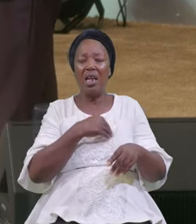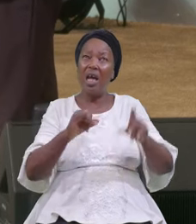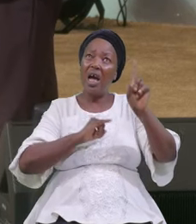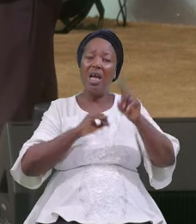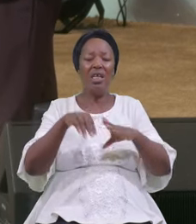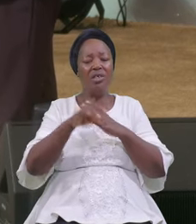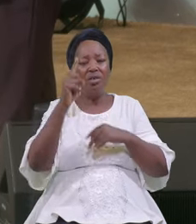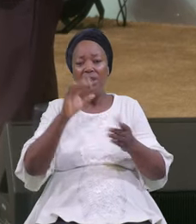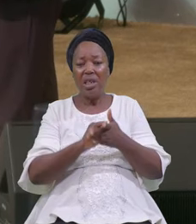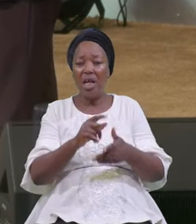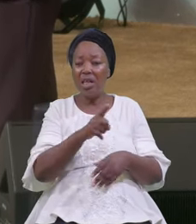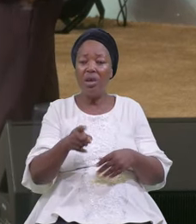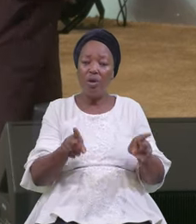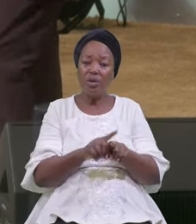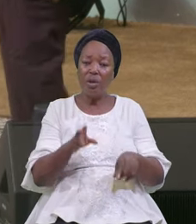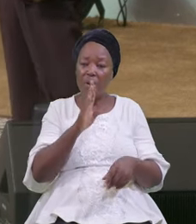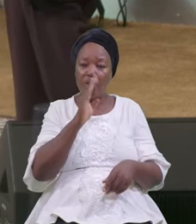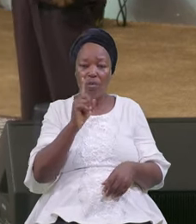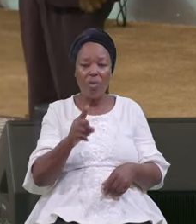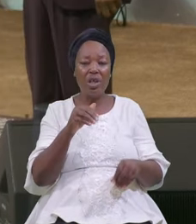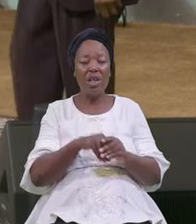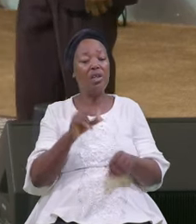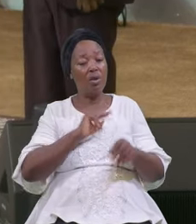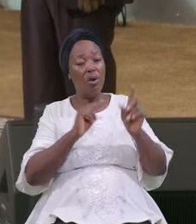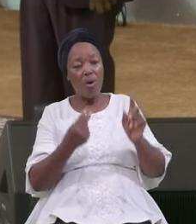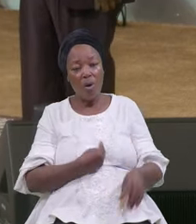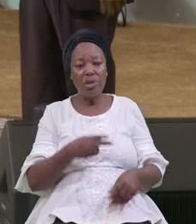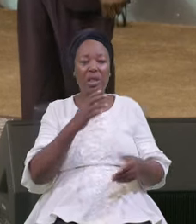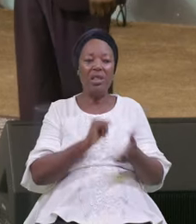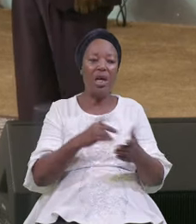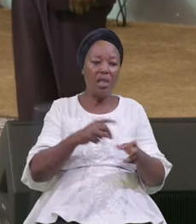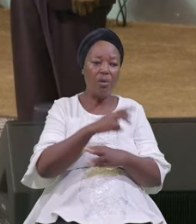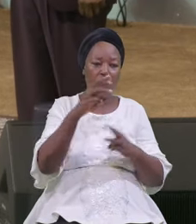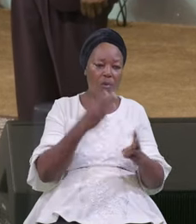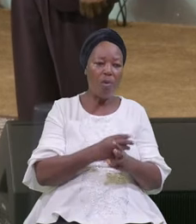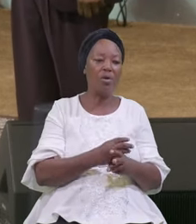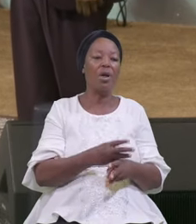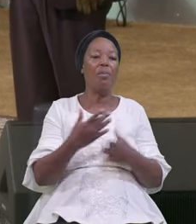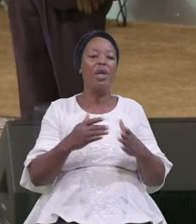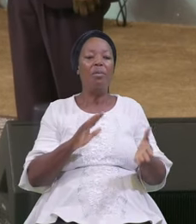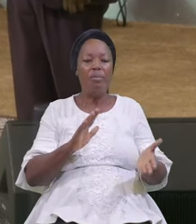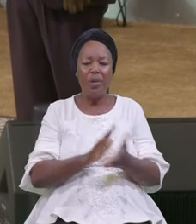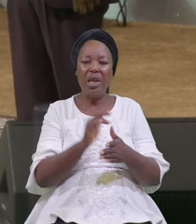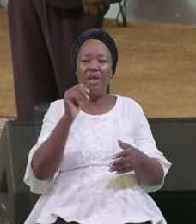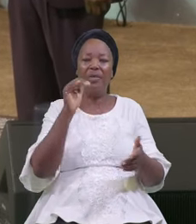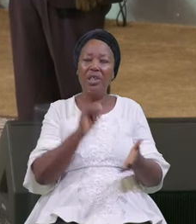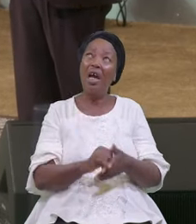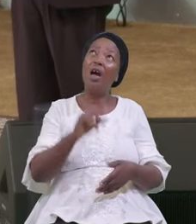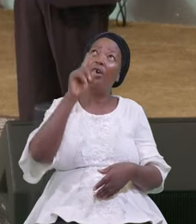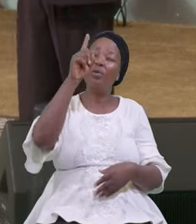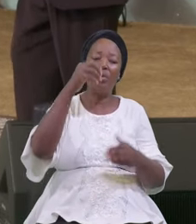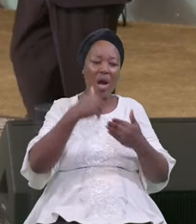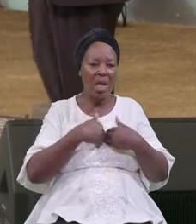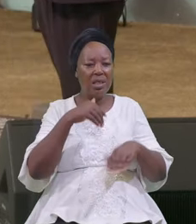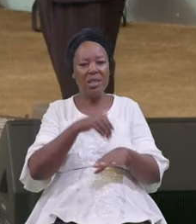they also may be one in us, that the world may believe that thou